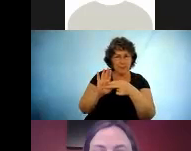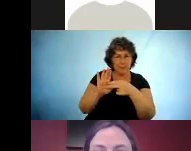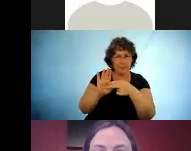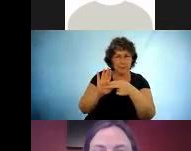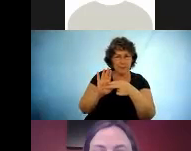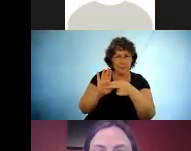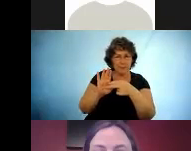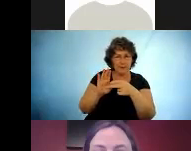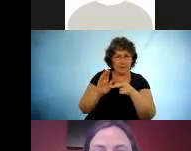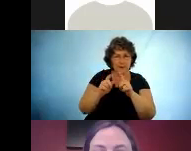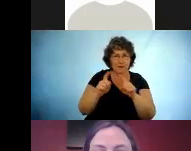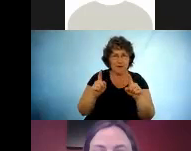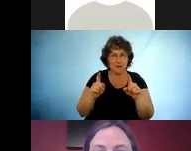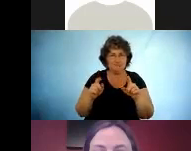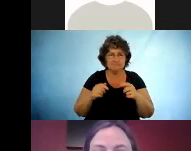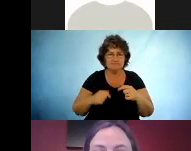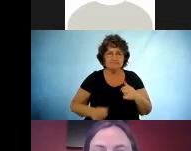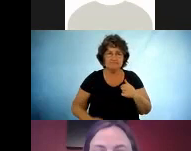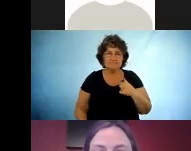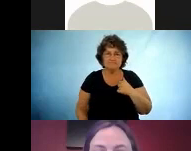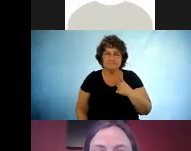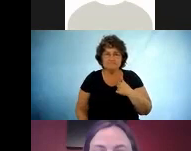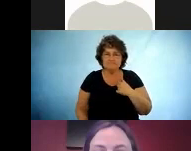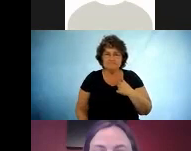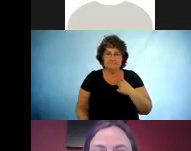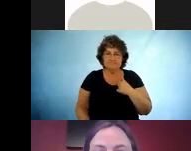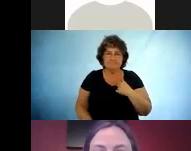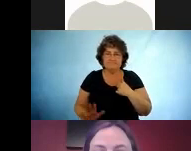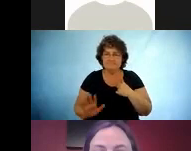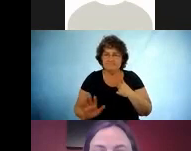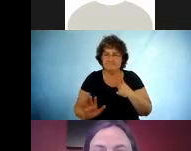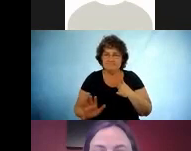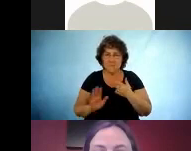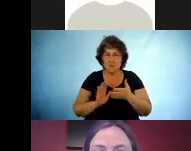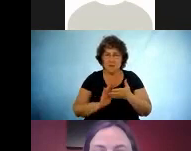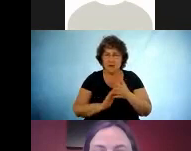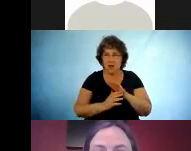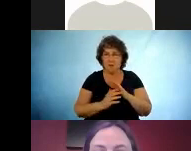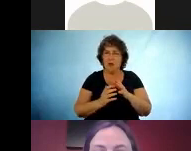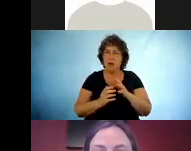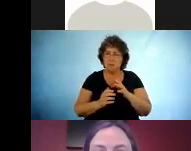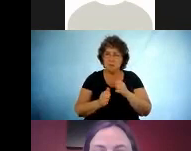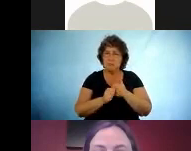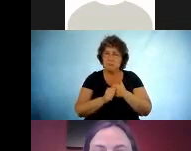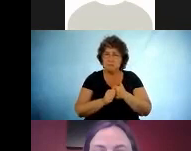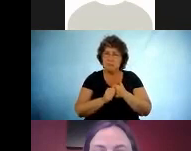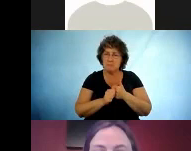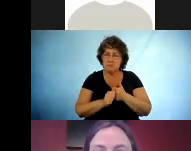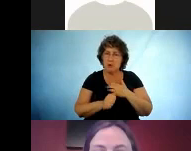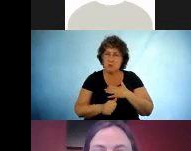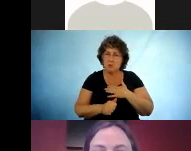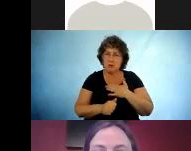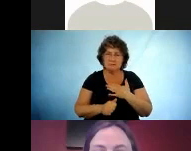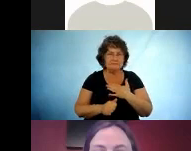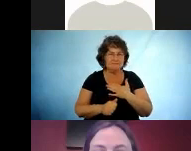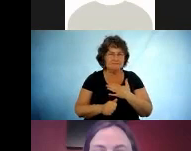eyes could dim back to their early dull state, I remembered the voice and the words echoed from the stands at the